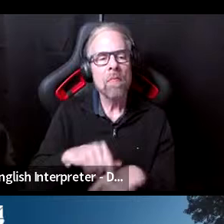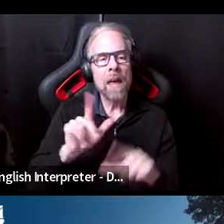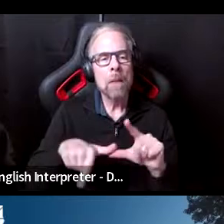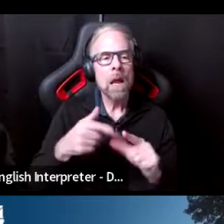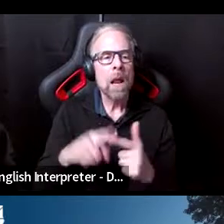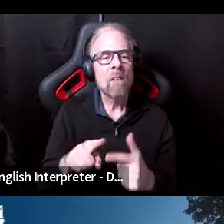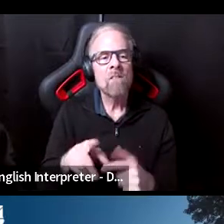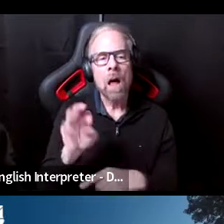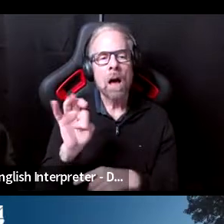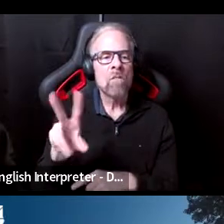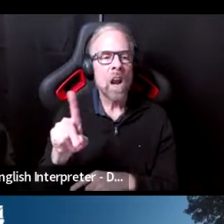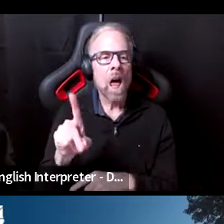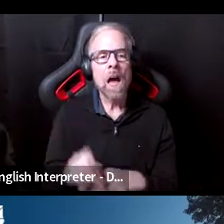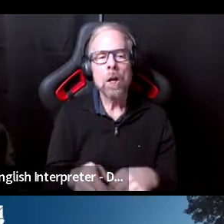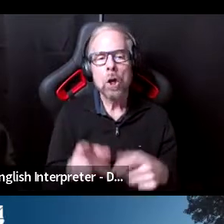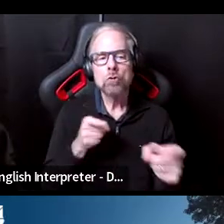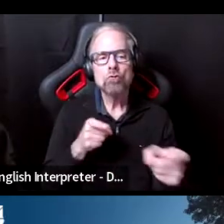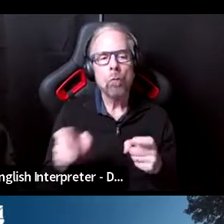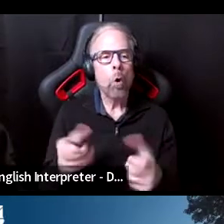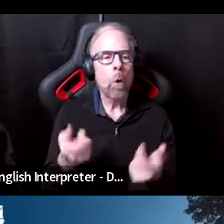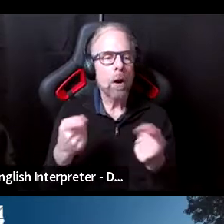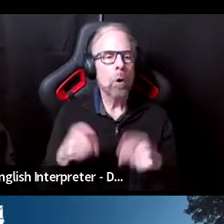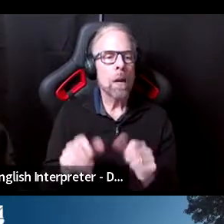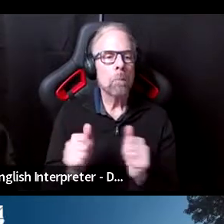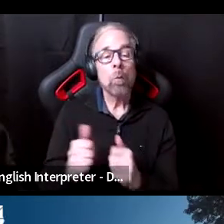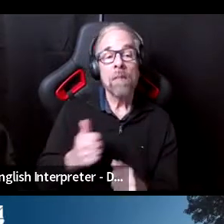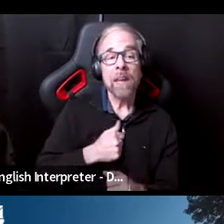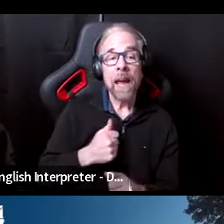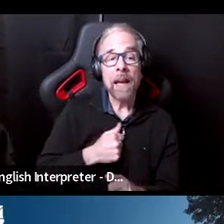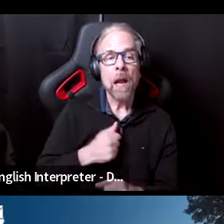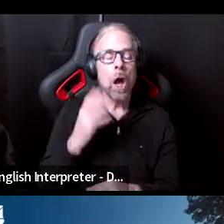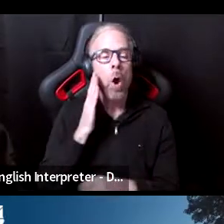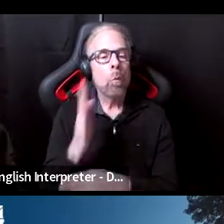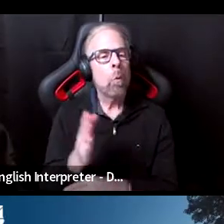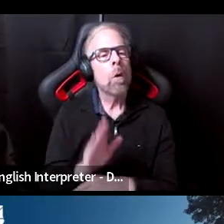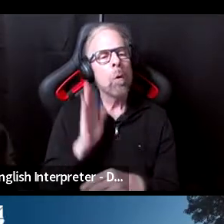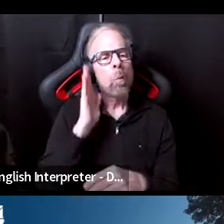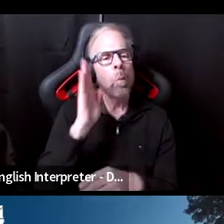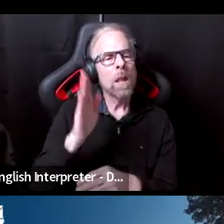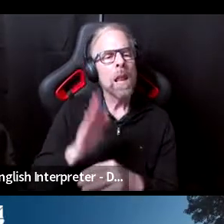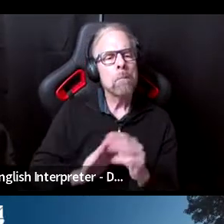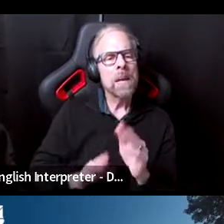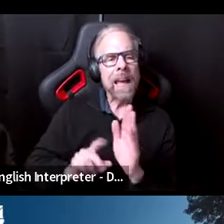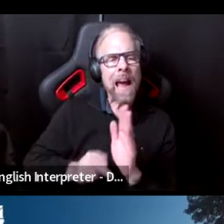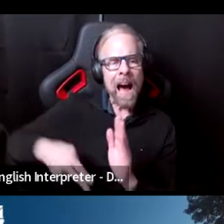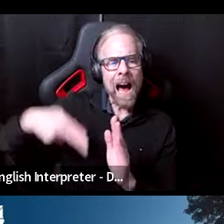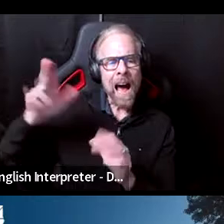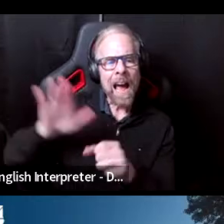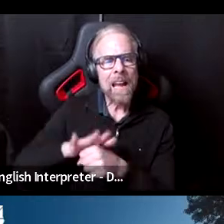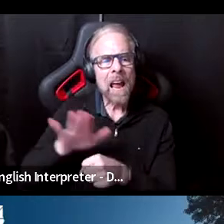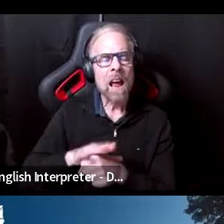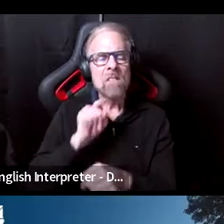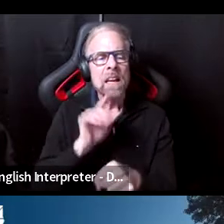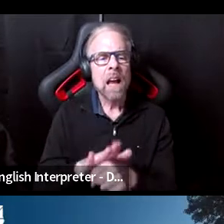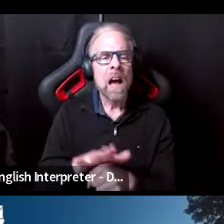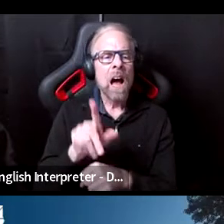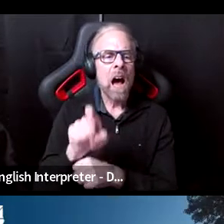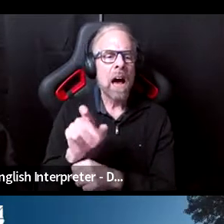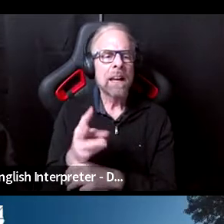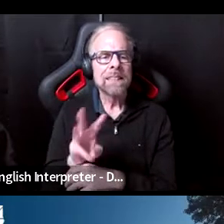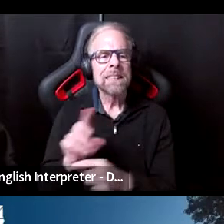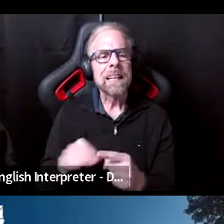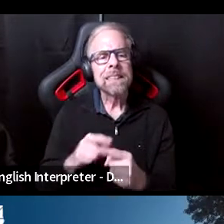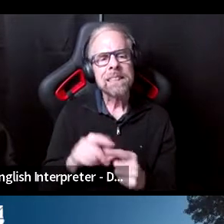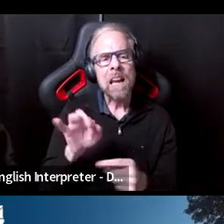control agreement with Canada? Will it really be tall enough to guarantee 116 feet of clearance 100%